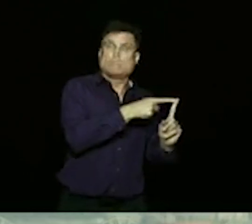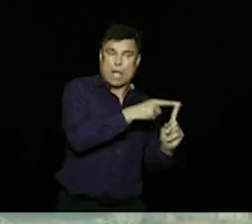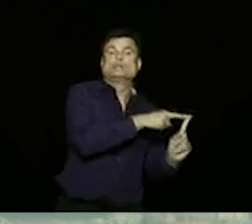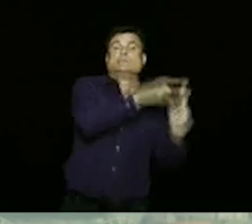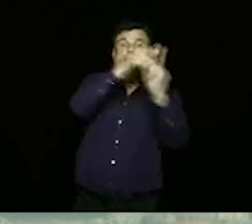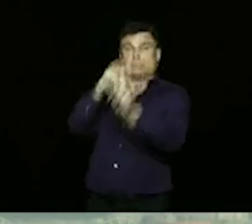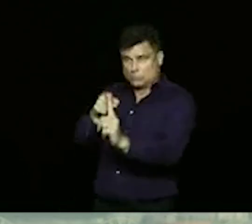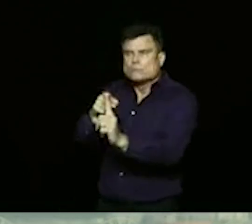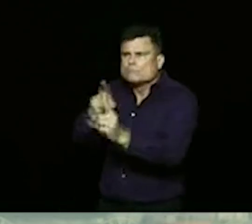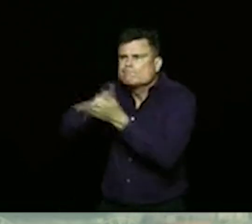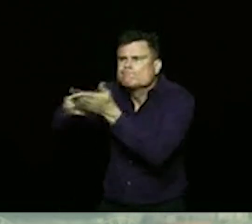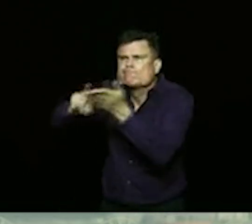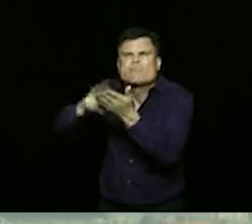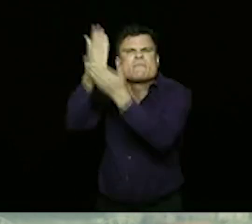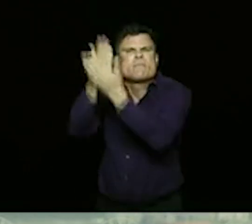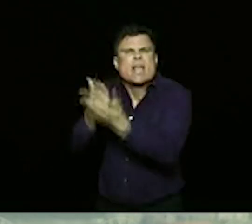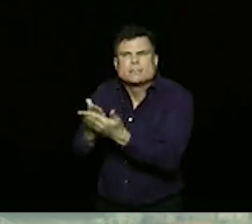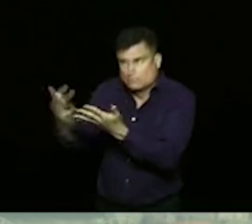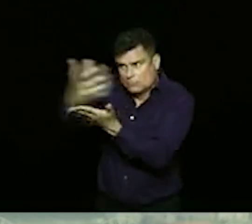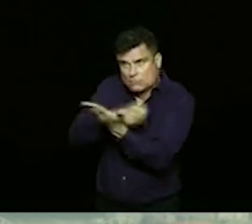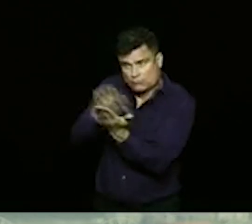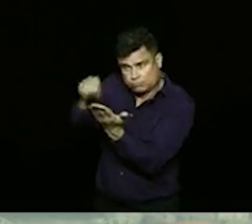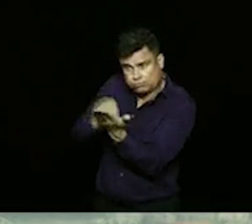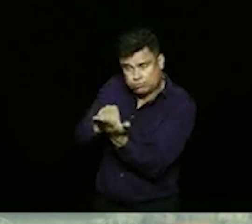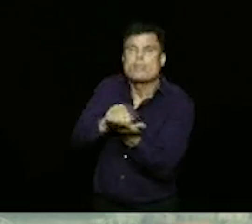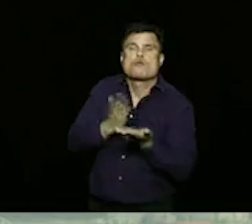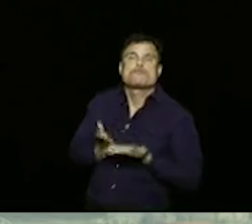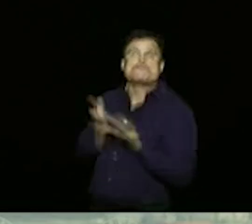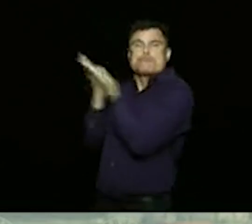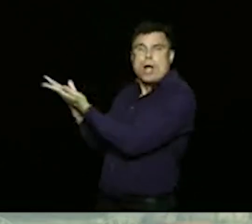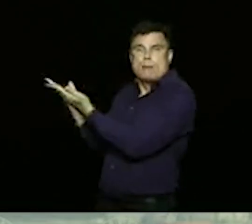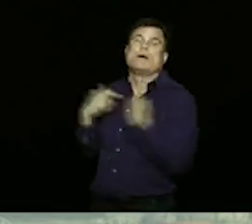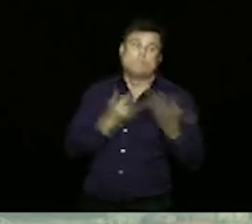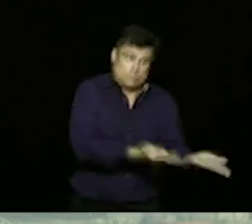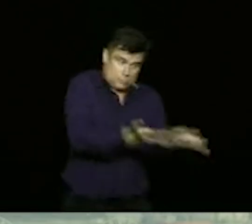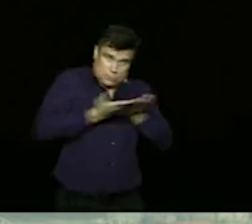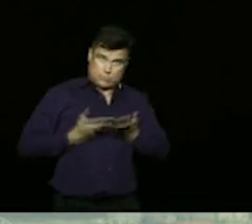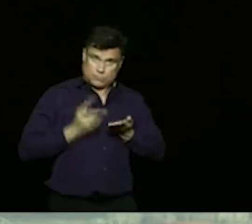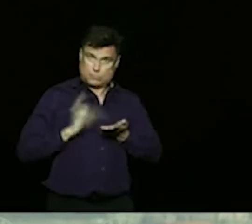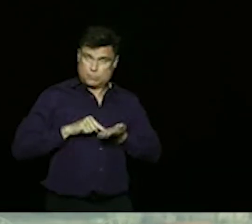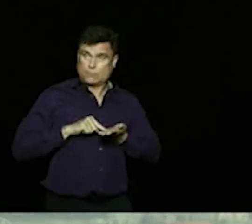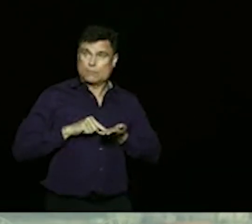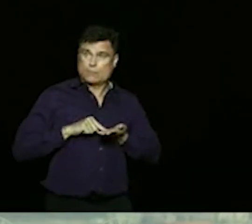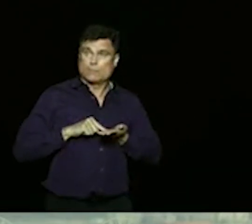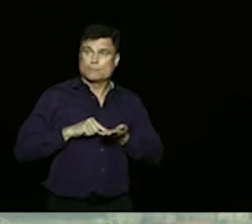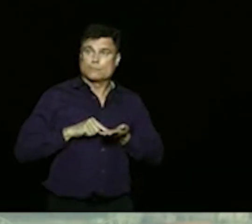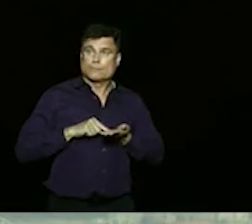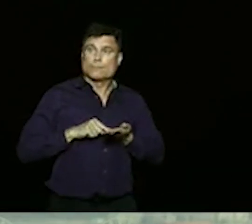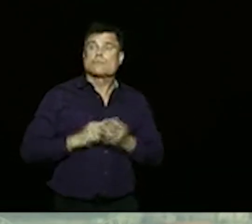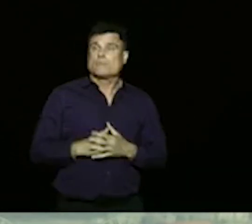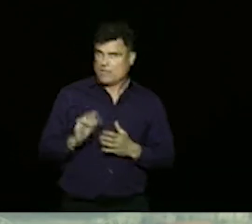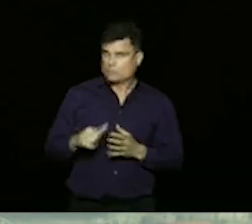Binder Sejan, CTV. Hi, Minister. You said in previous discussions with Indigenous leaders that you had heard of